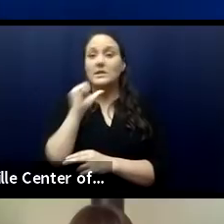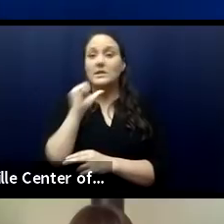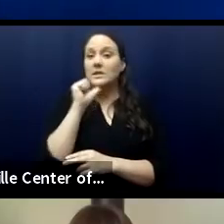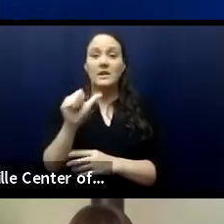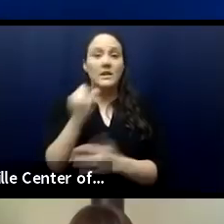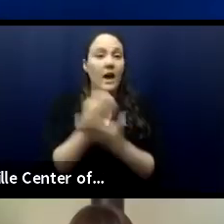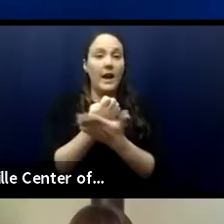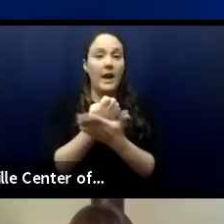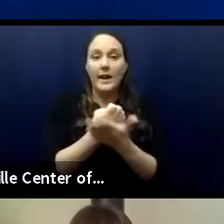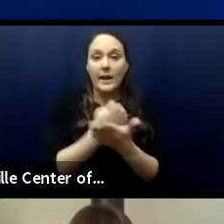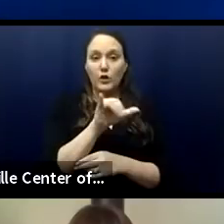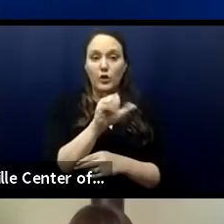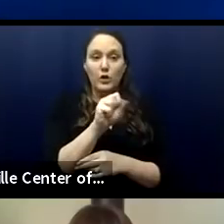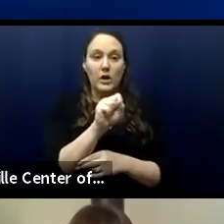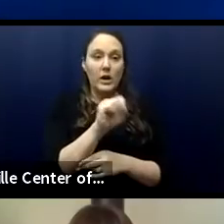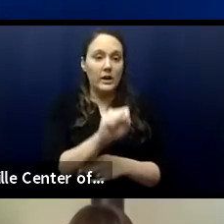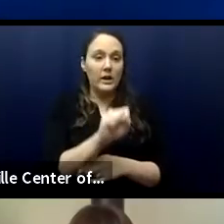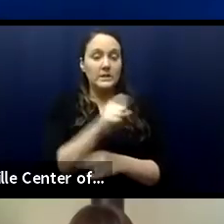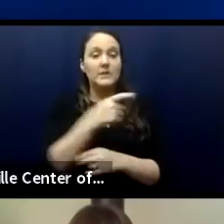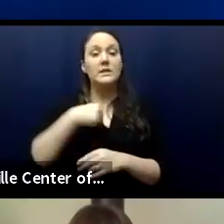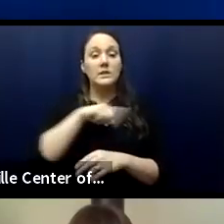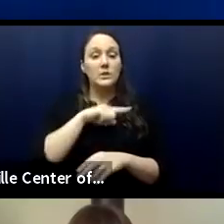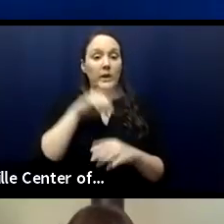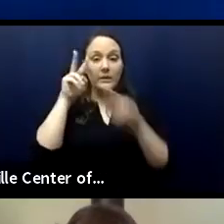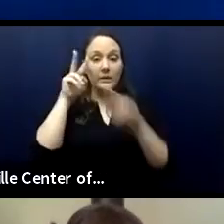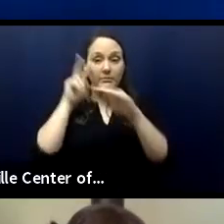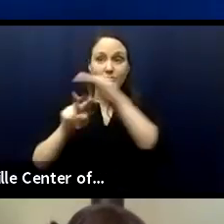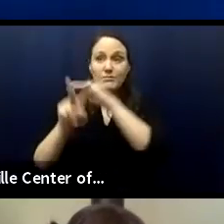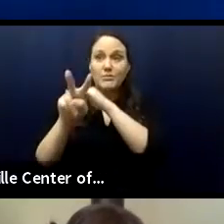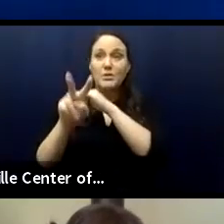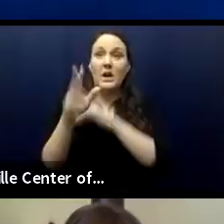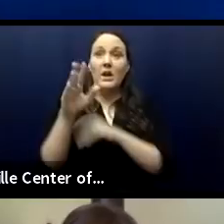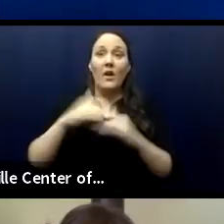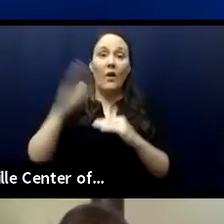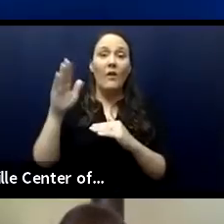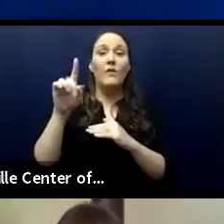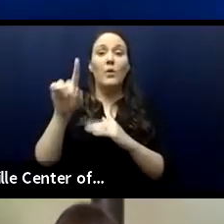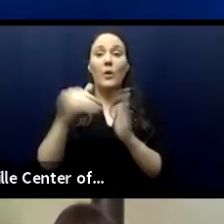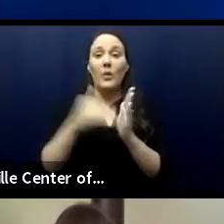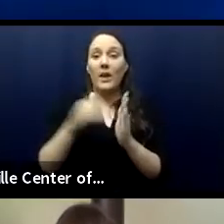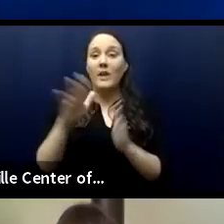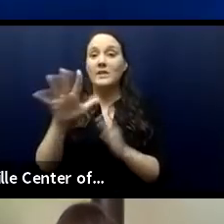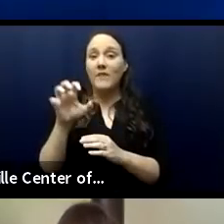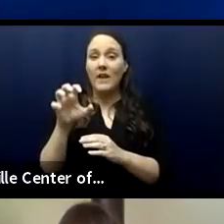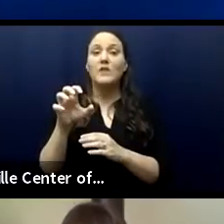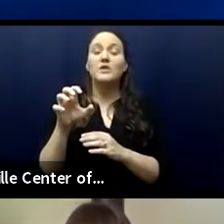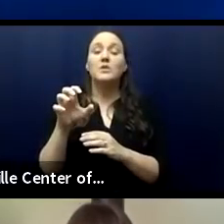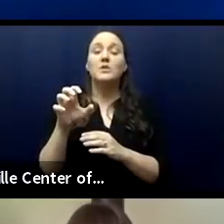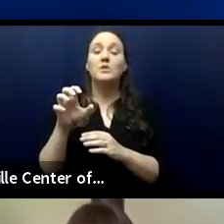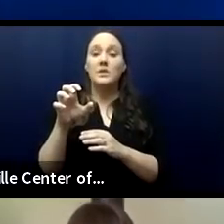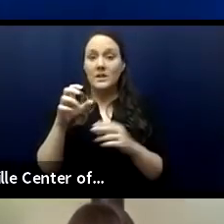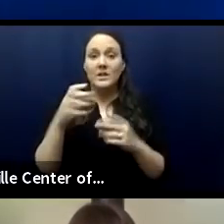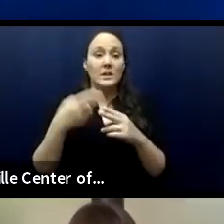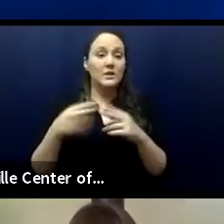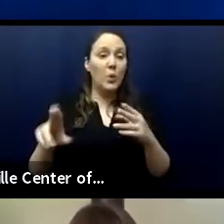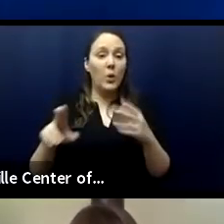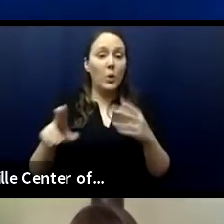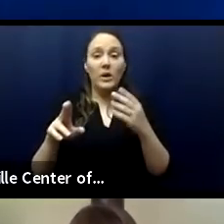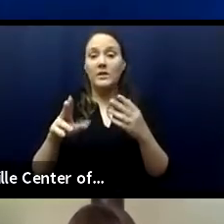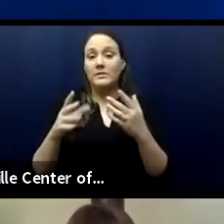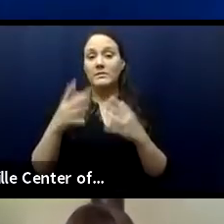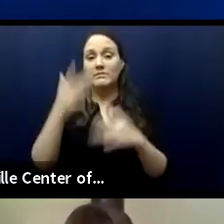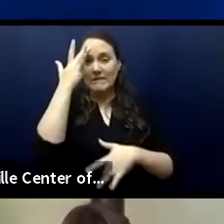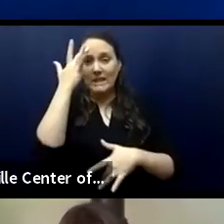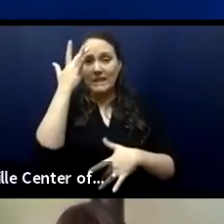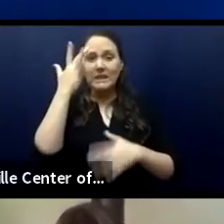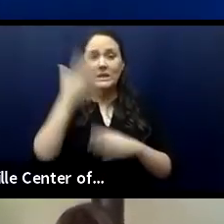We're looking at over 1,500 beds short by the end of